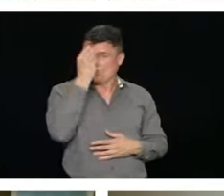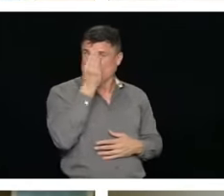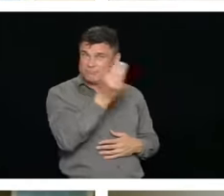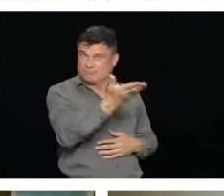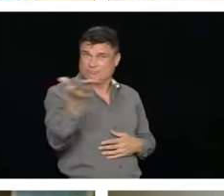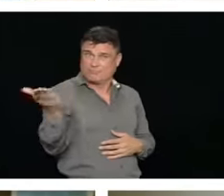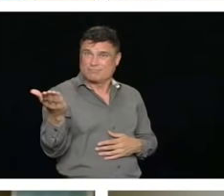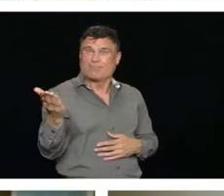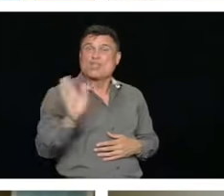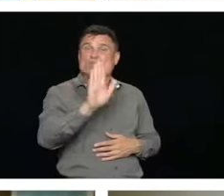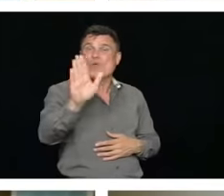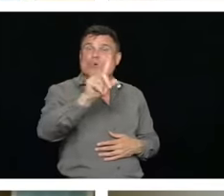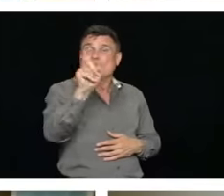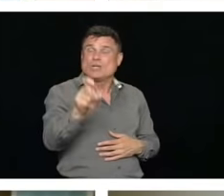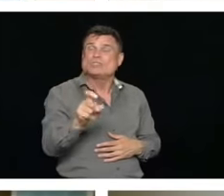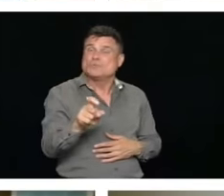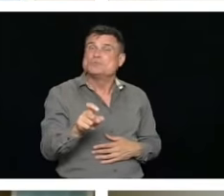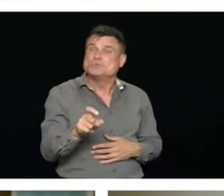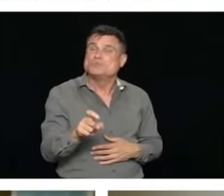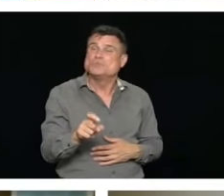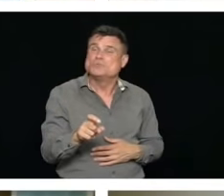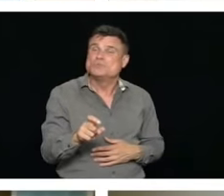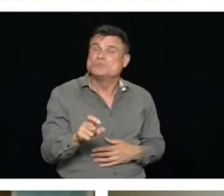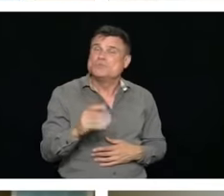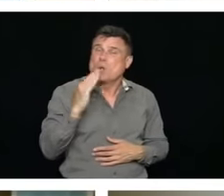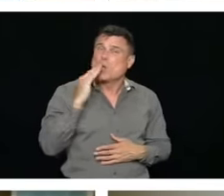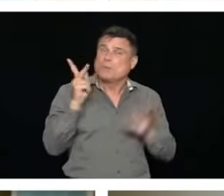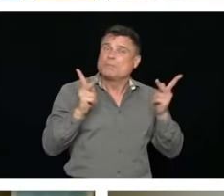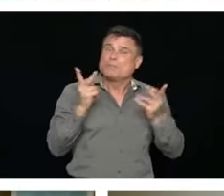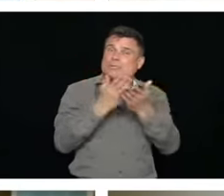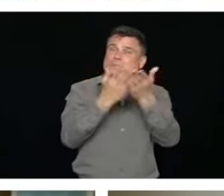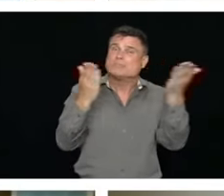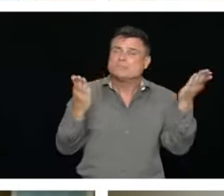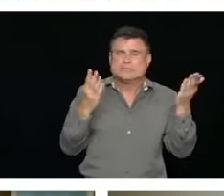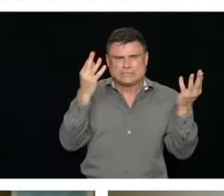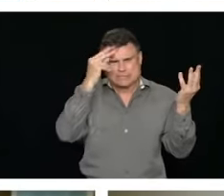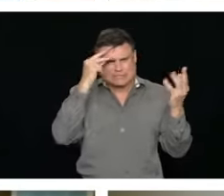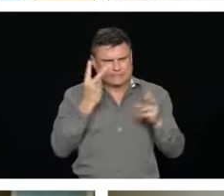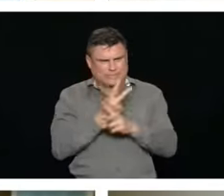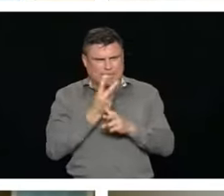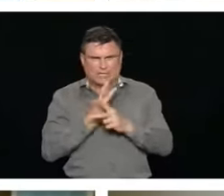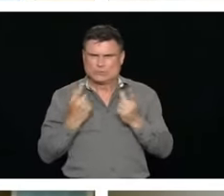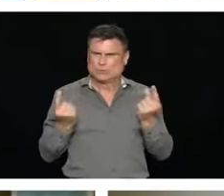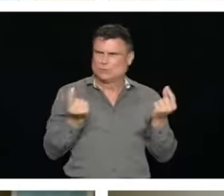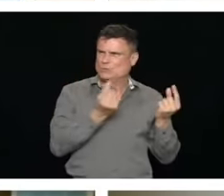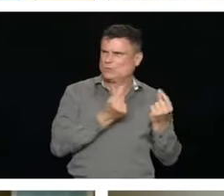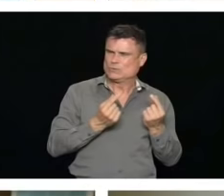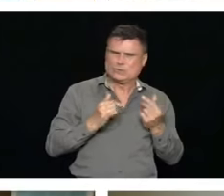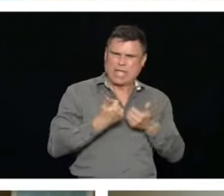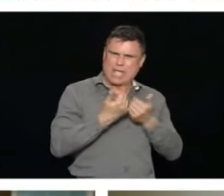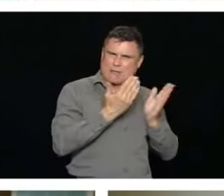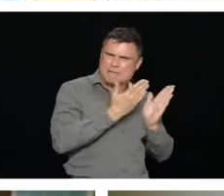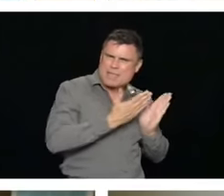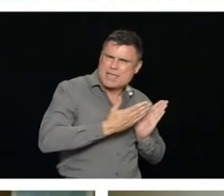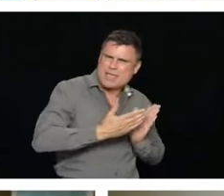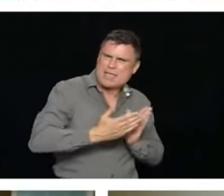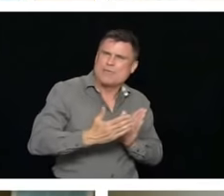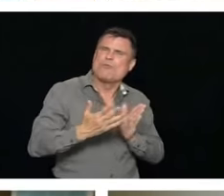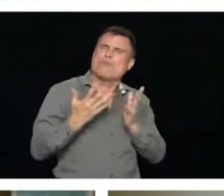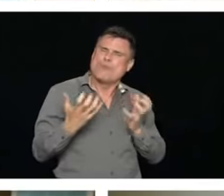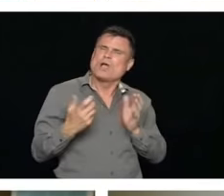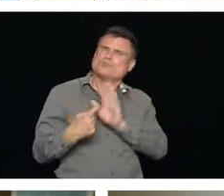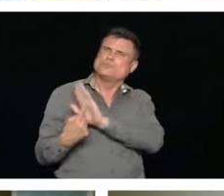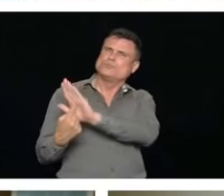unique suggestions to make sure that the grads do know that they're really special, and that people are trying really hard to make sure that all